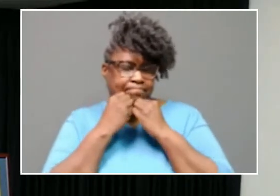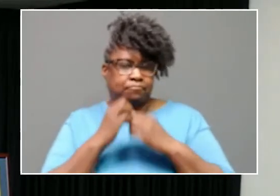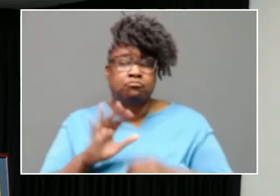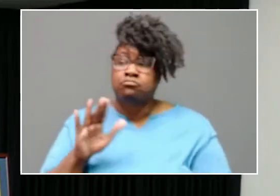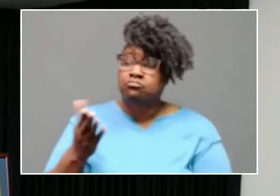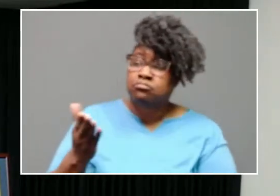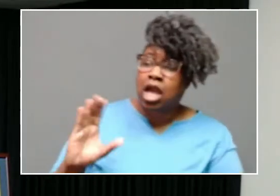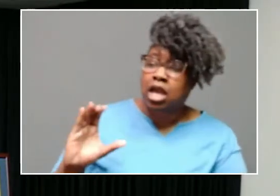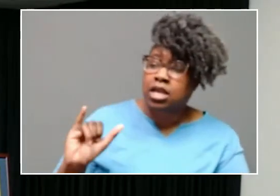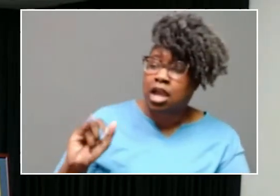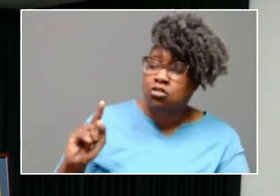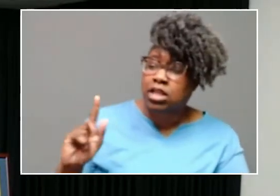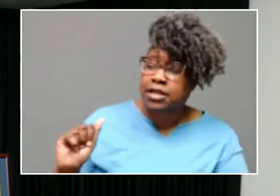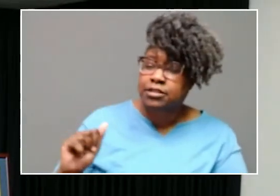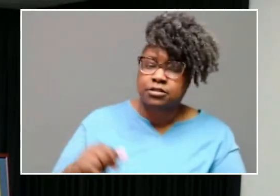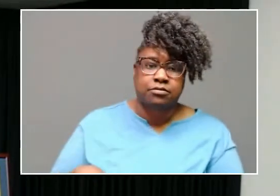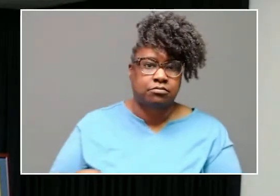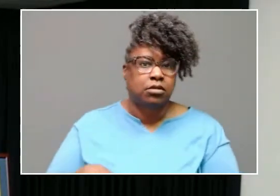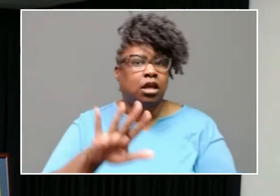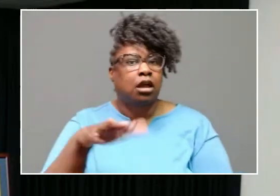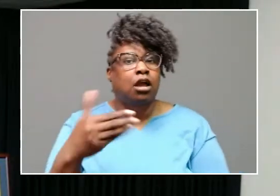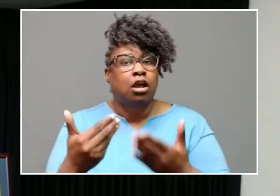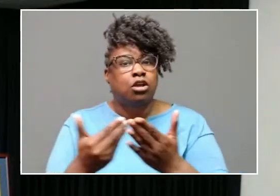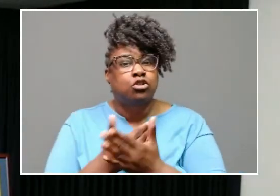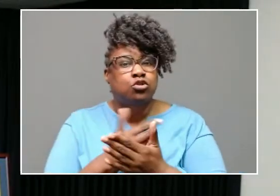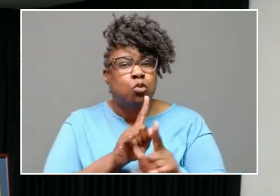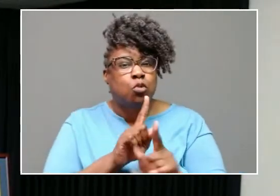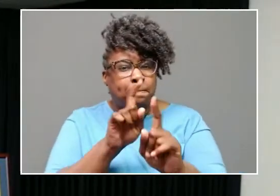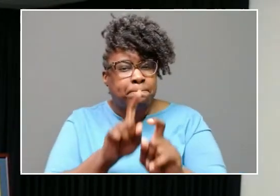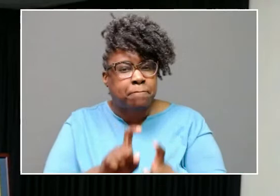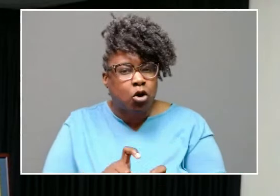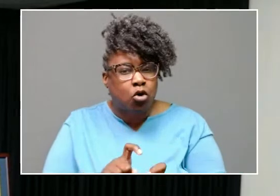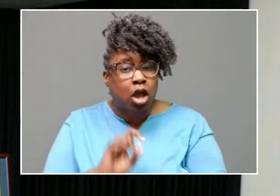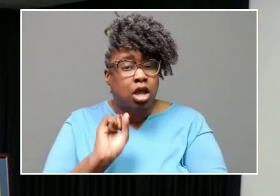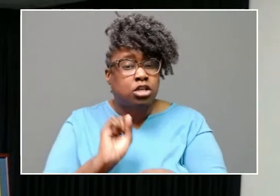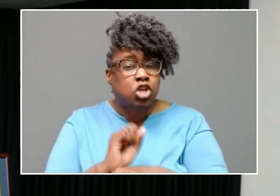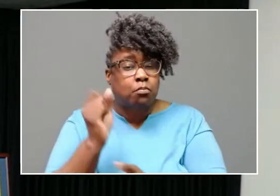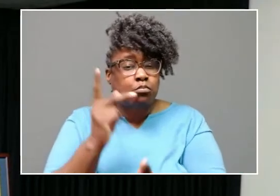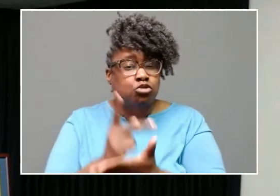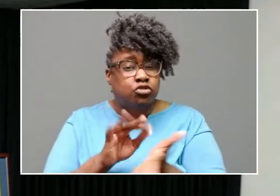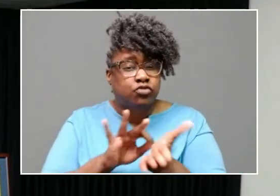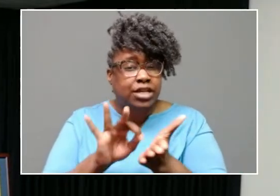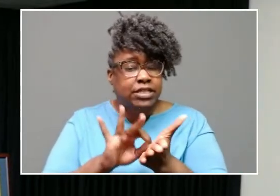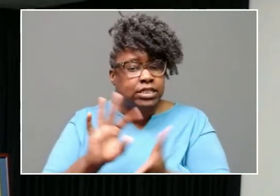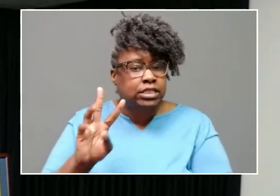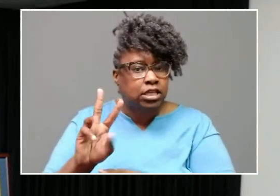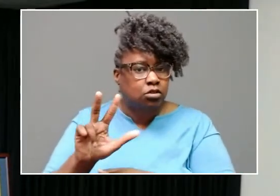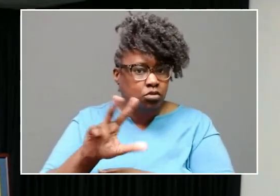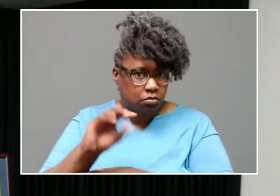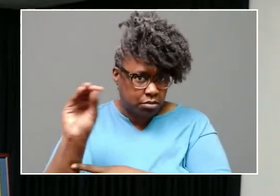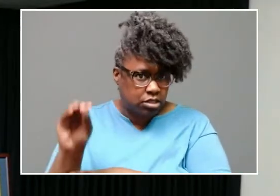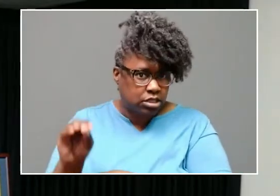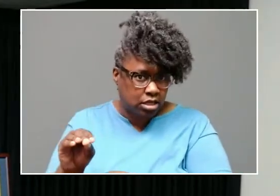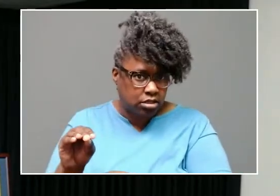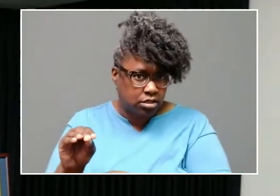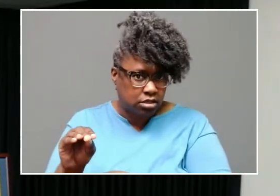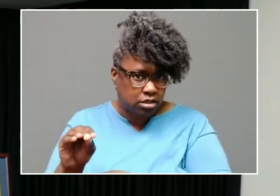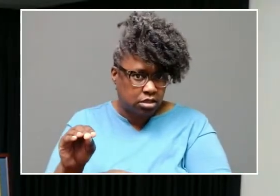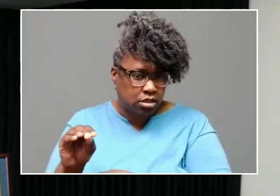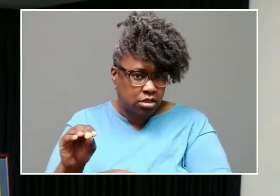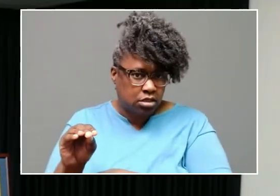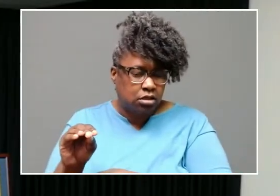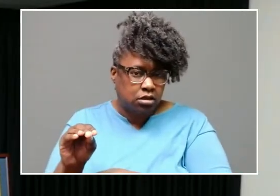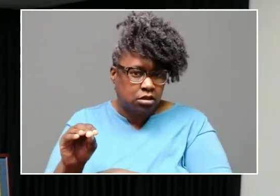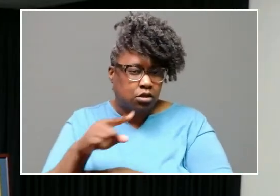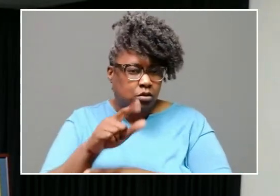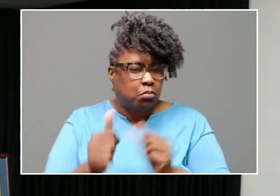new poll has your job approval rating at 63%, making you once again the most popular Democratic governor in this